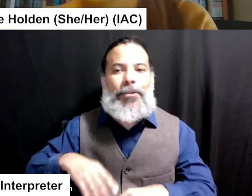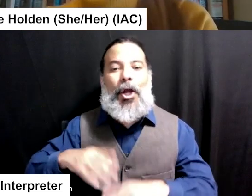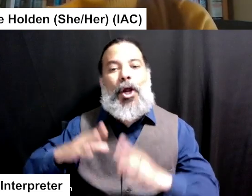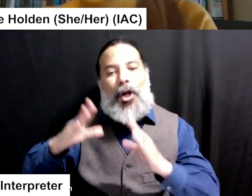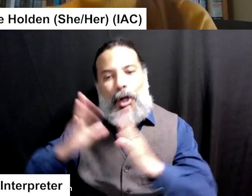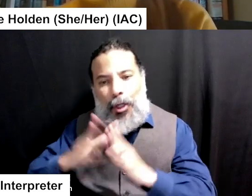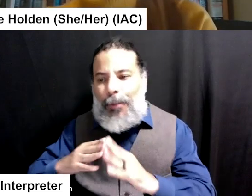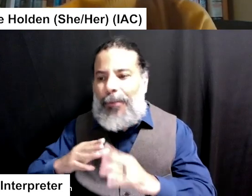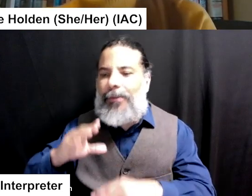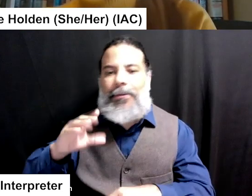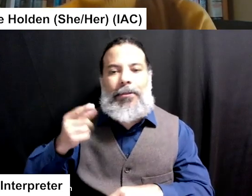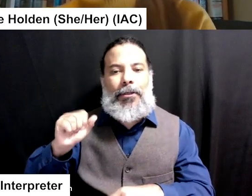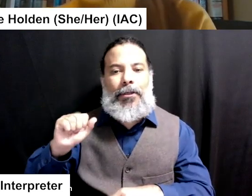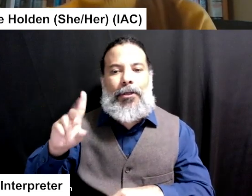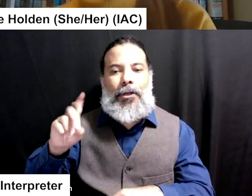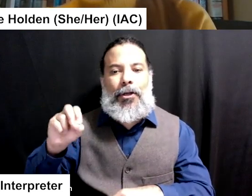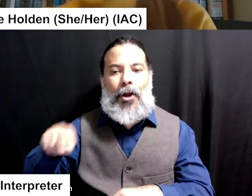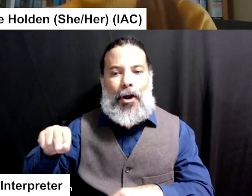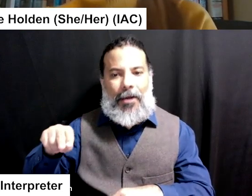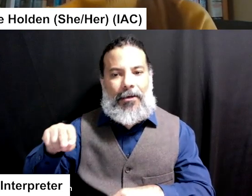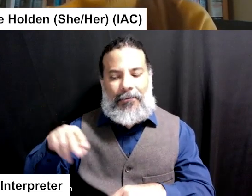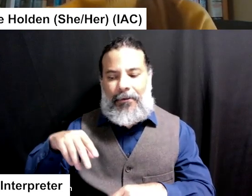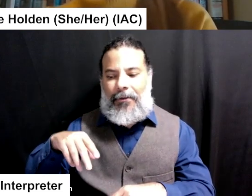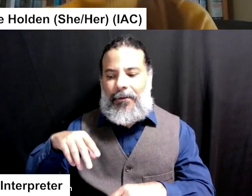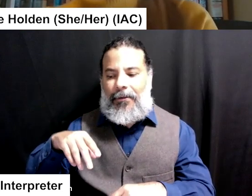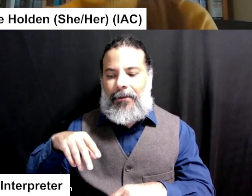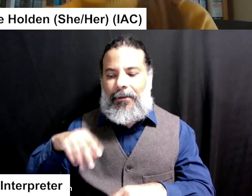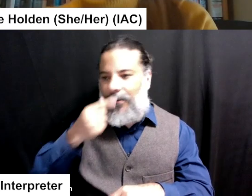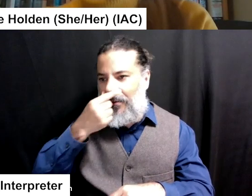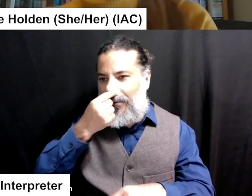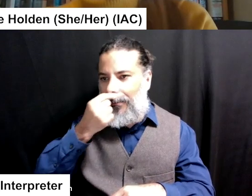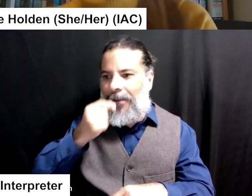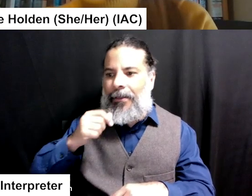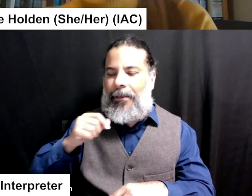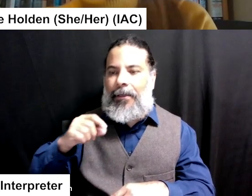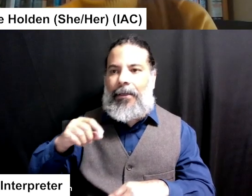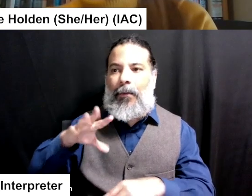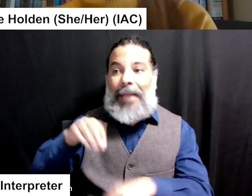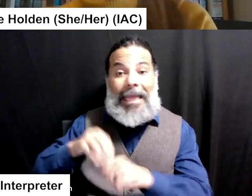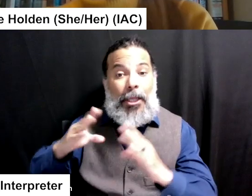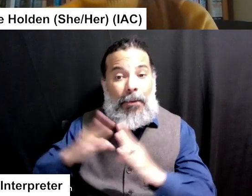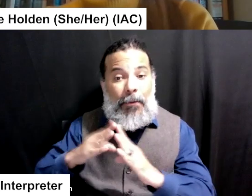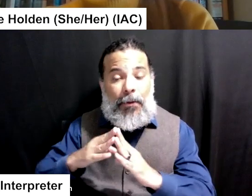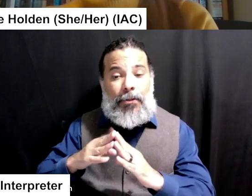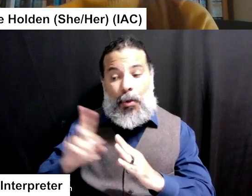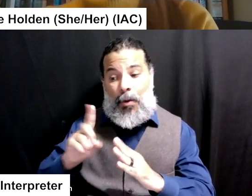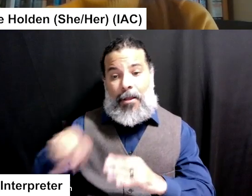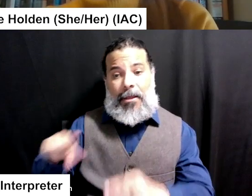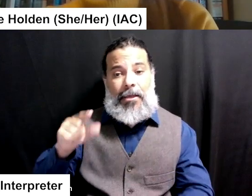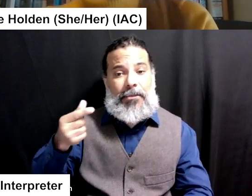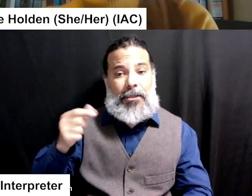and just in the communities where these urban gardens